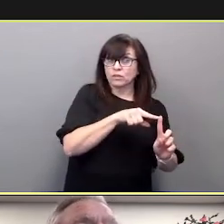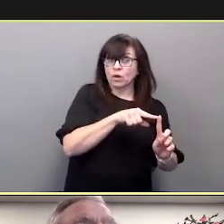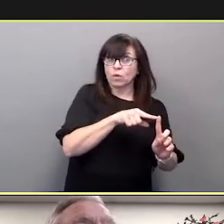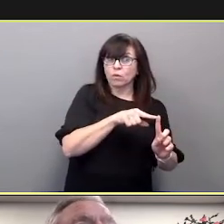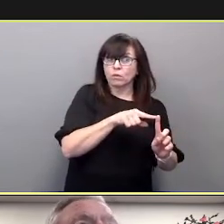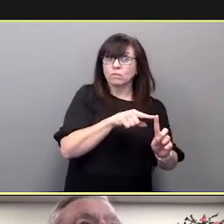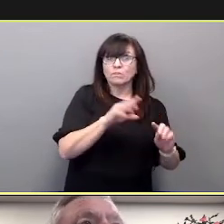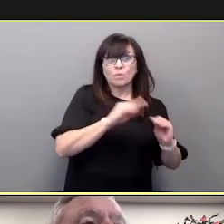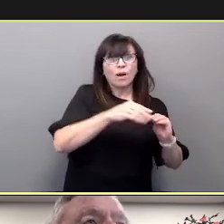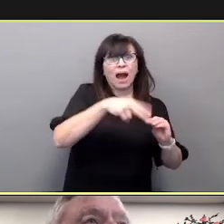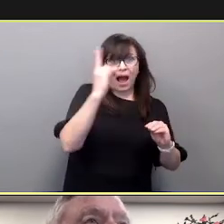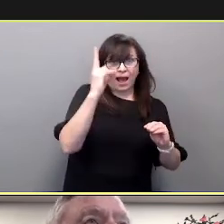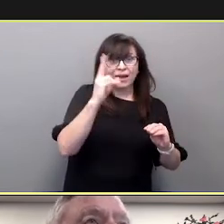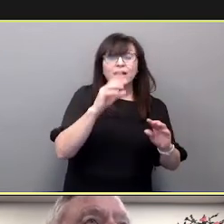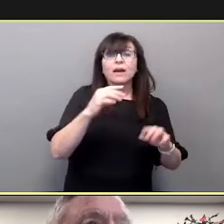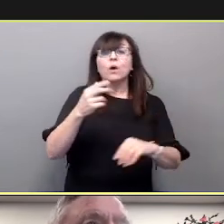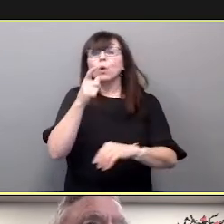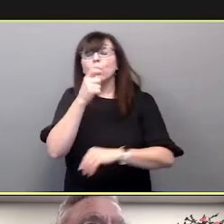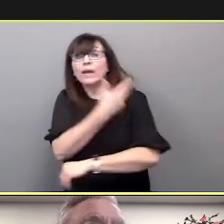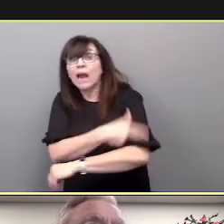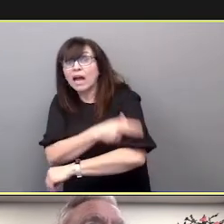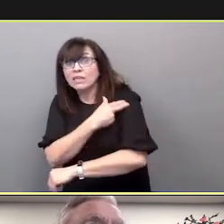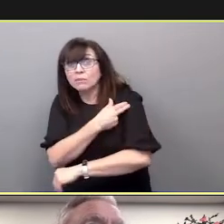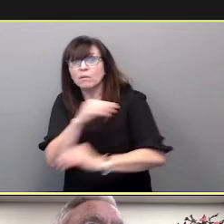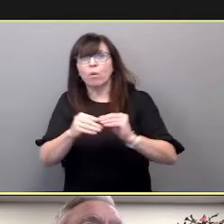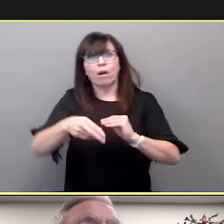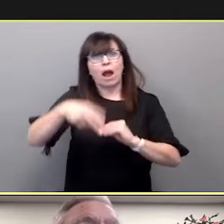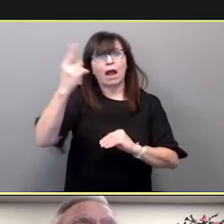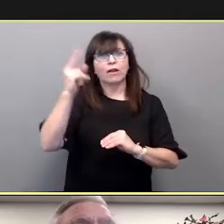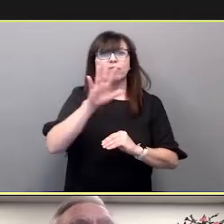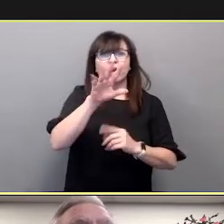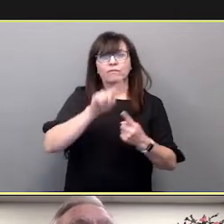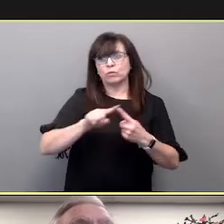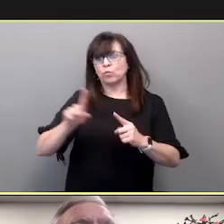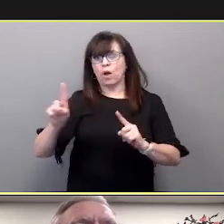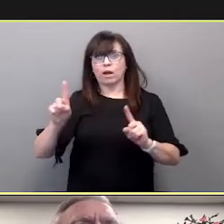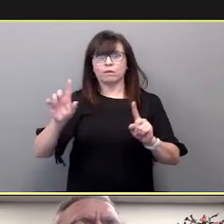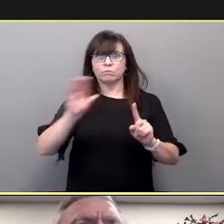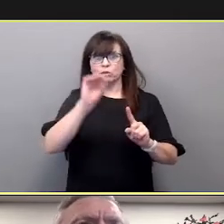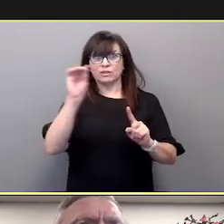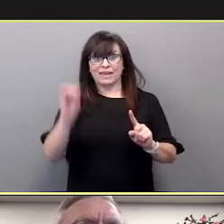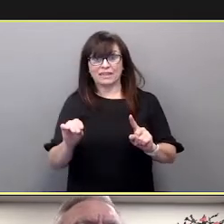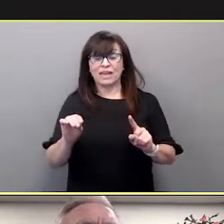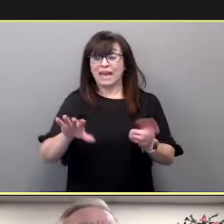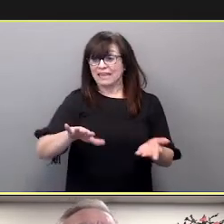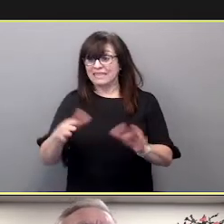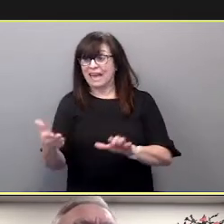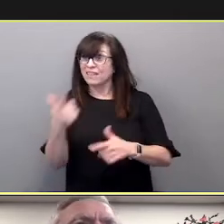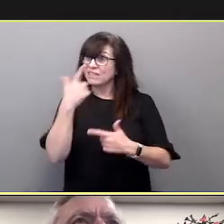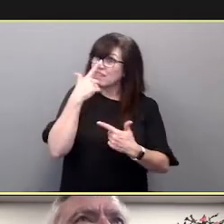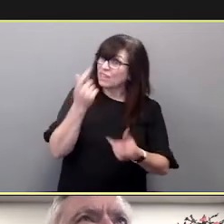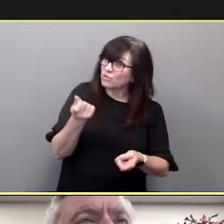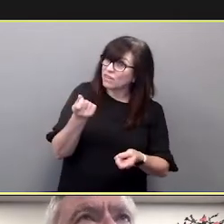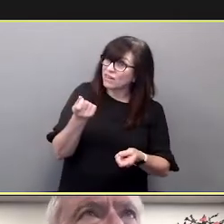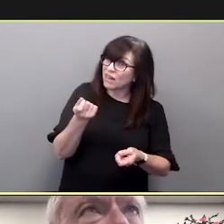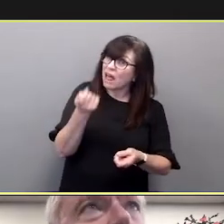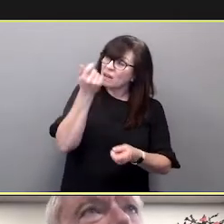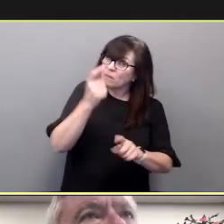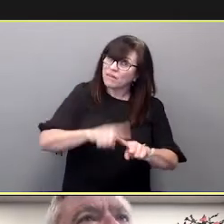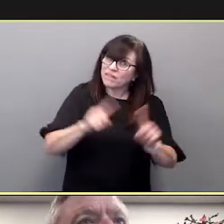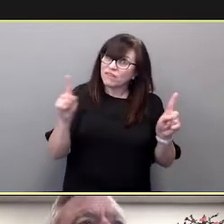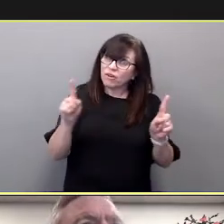rate. Hospitalizations, much, much higher, 5-to-1 ratio. And deaths now, interestingly, a little bit of a different